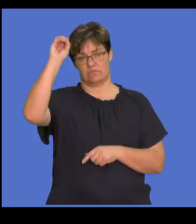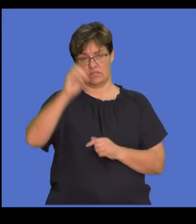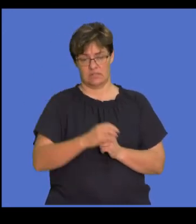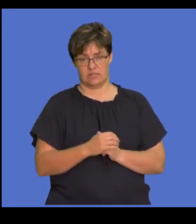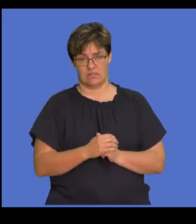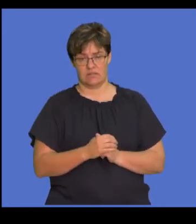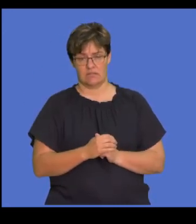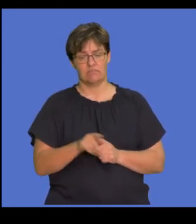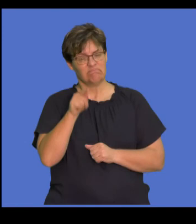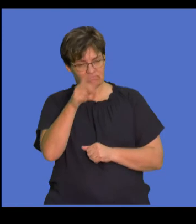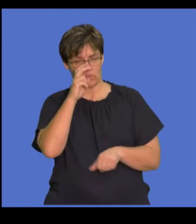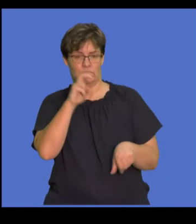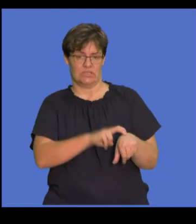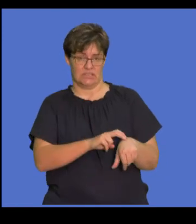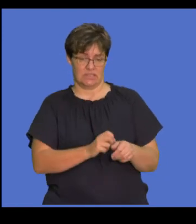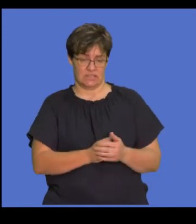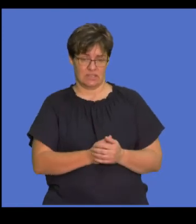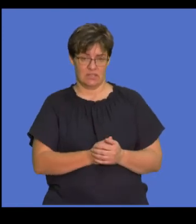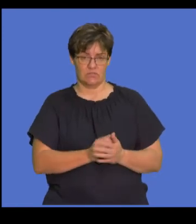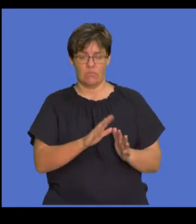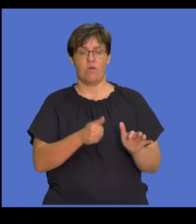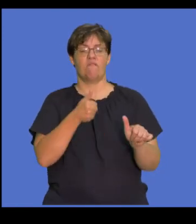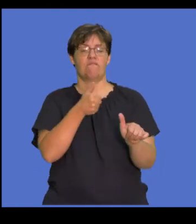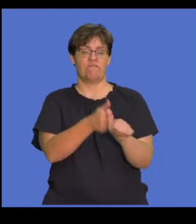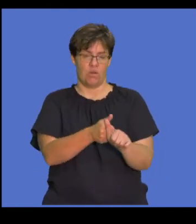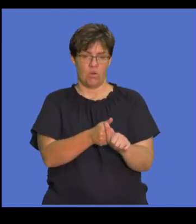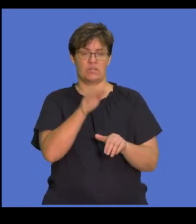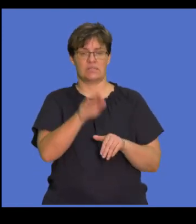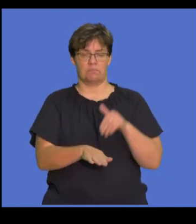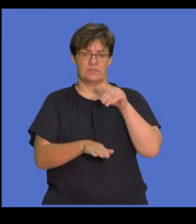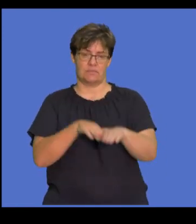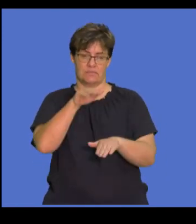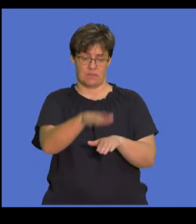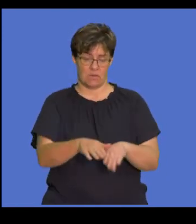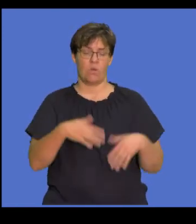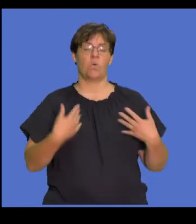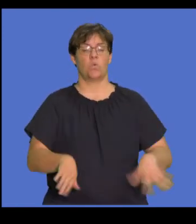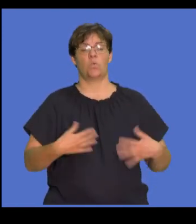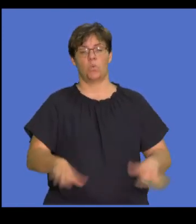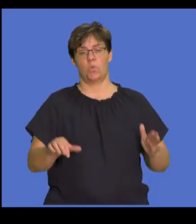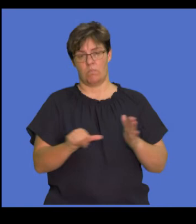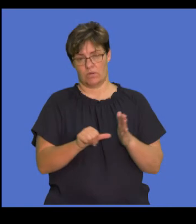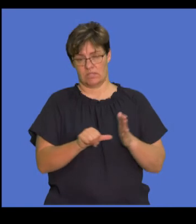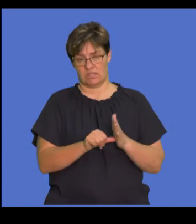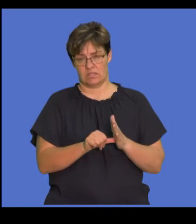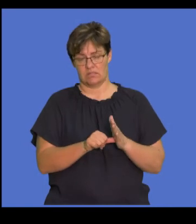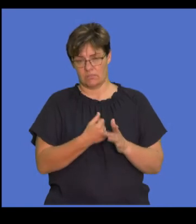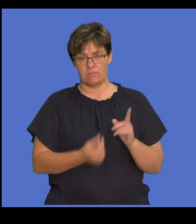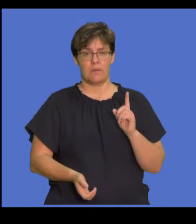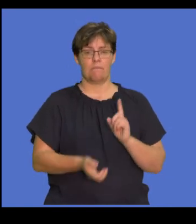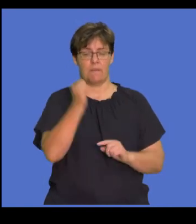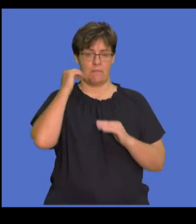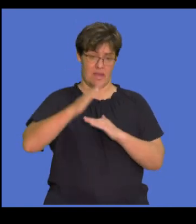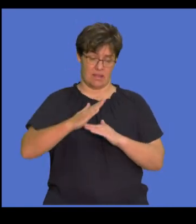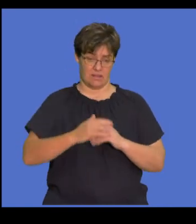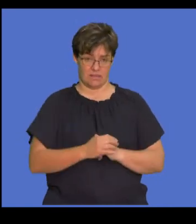I have 60 degrees. So that's what you need to do there. Please do follow those steps as they are very important to